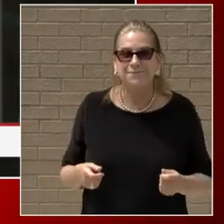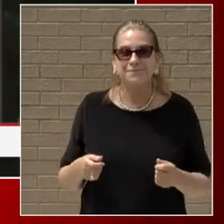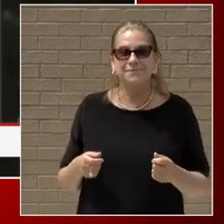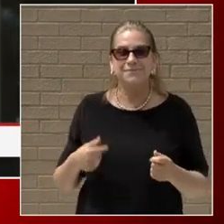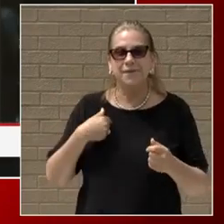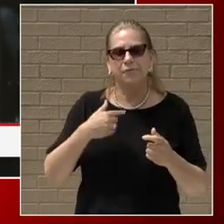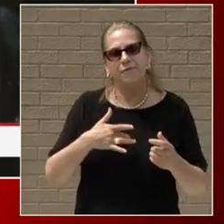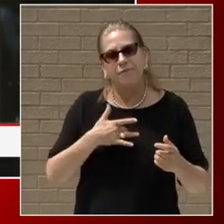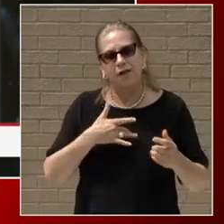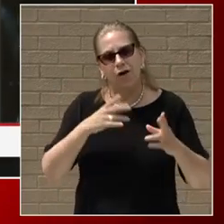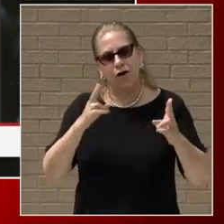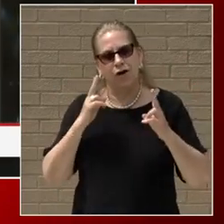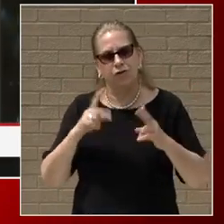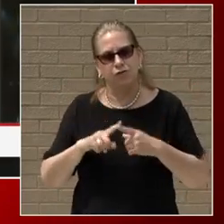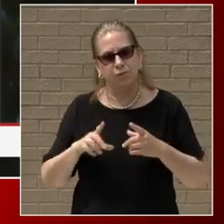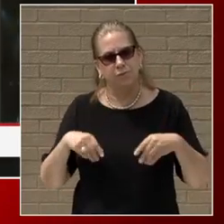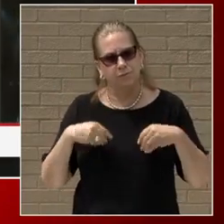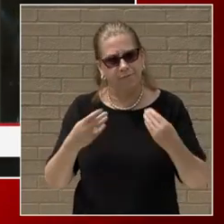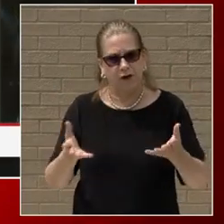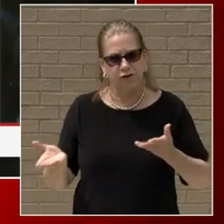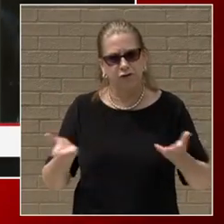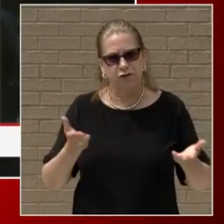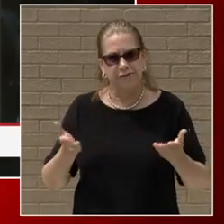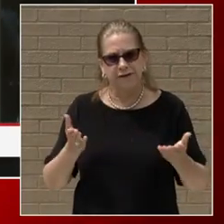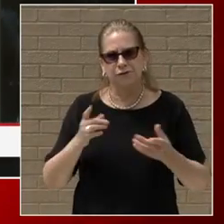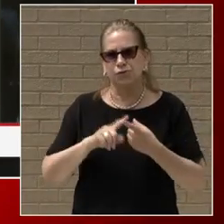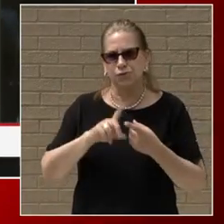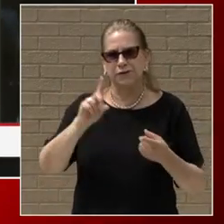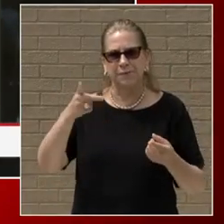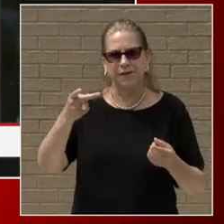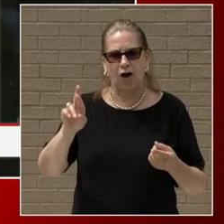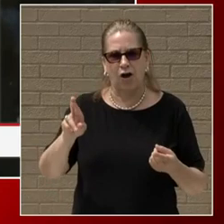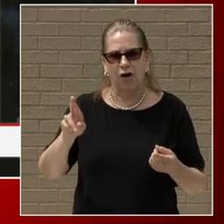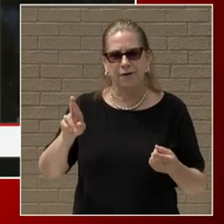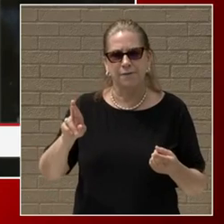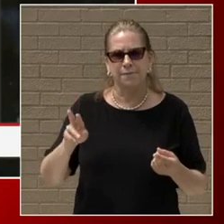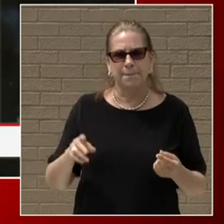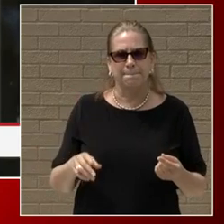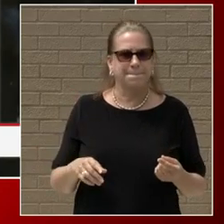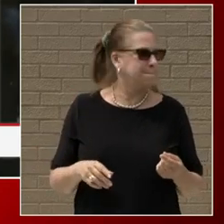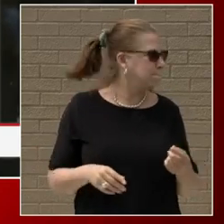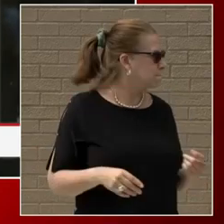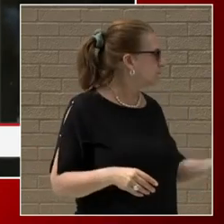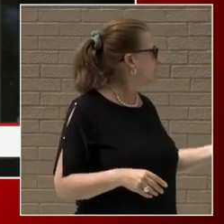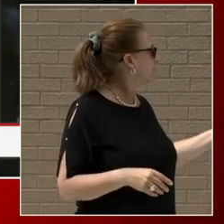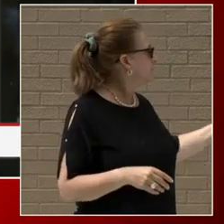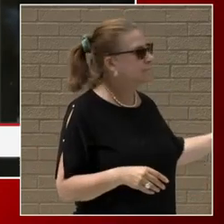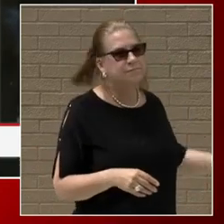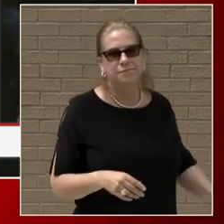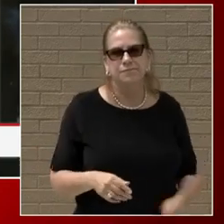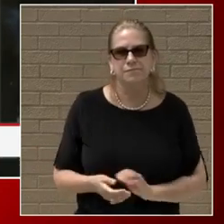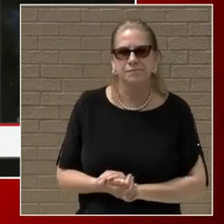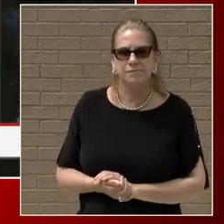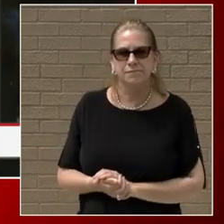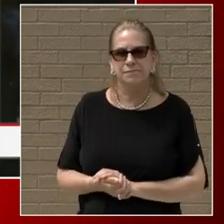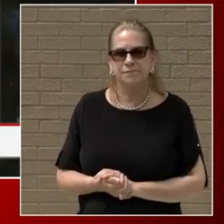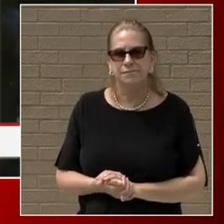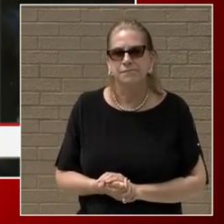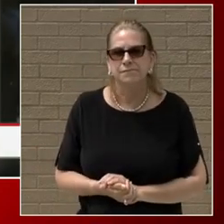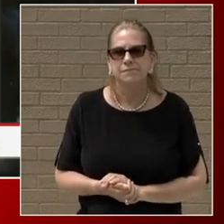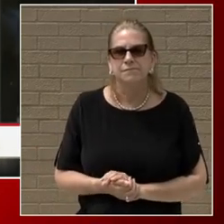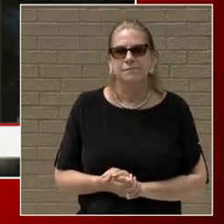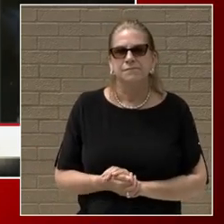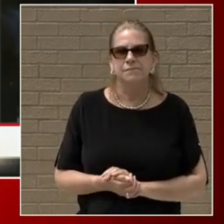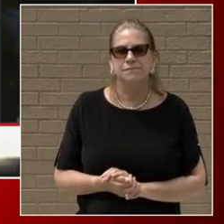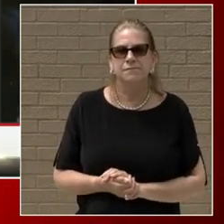Director of the DC Department of Parks and Recreation. And it is my distinct pleasure to celebrate the renovation of this fantastic new